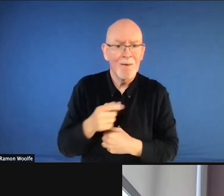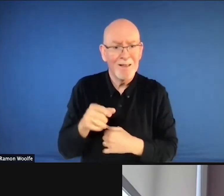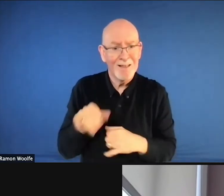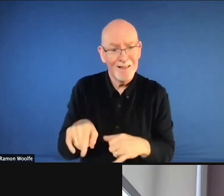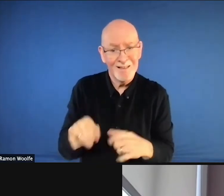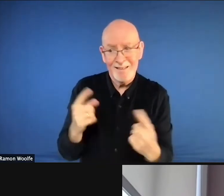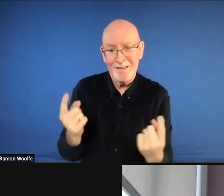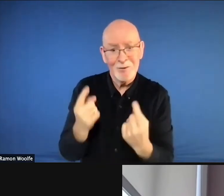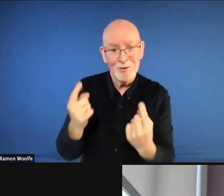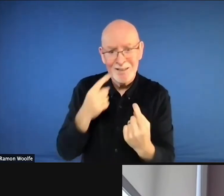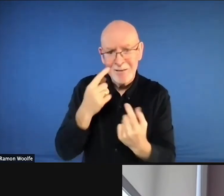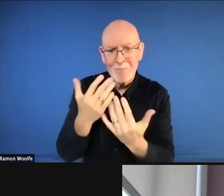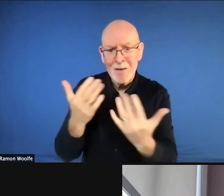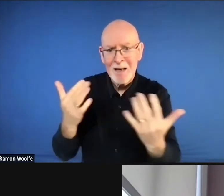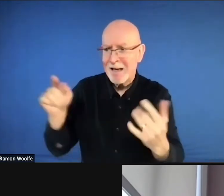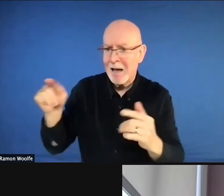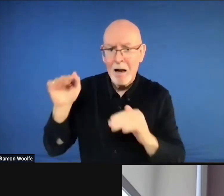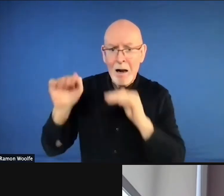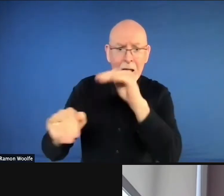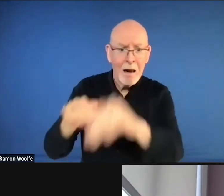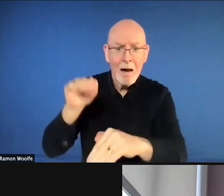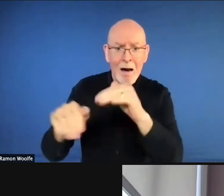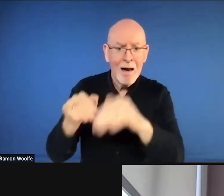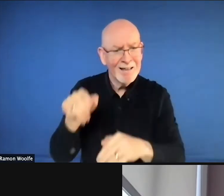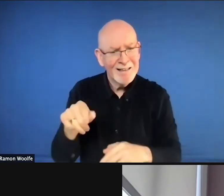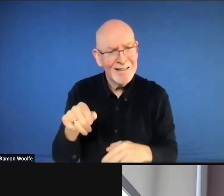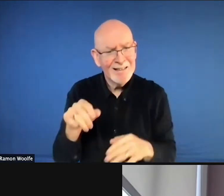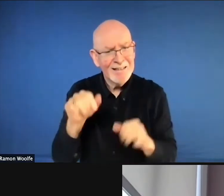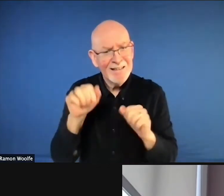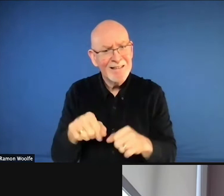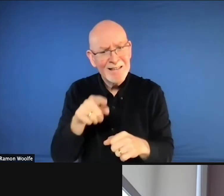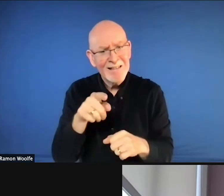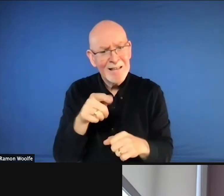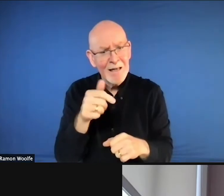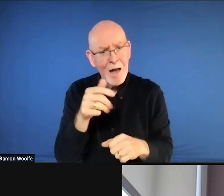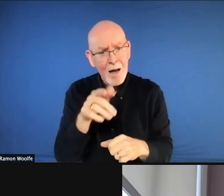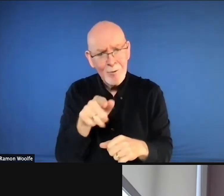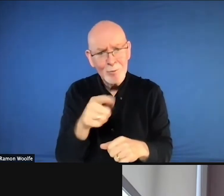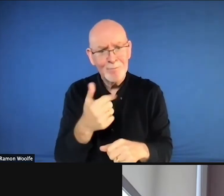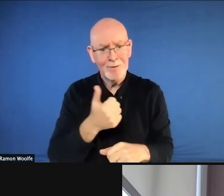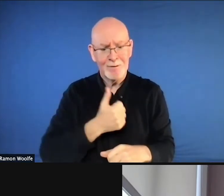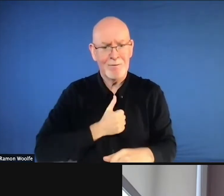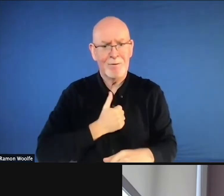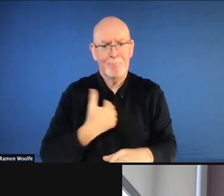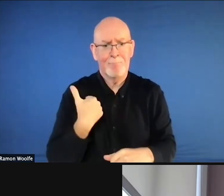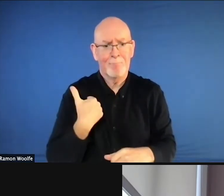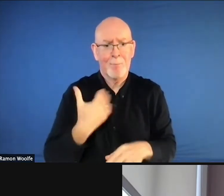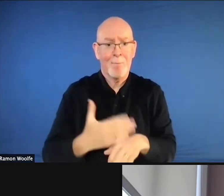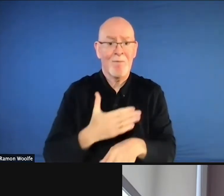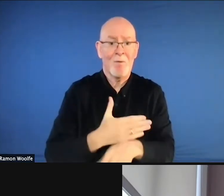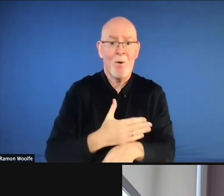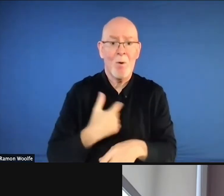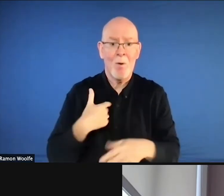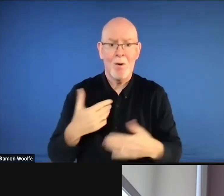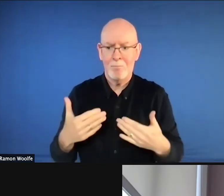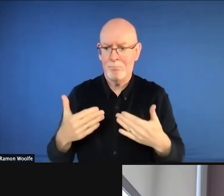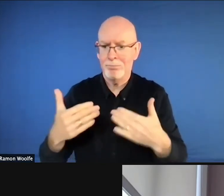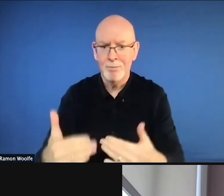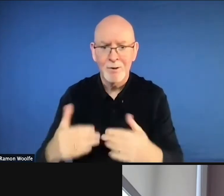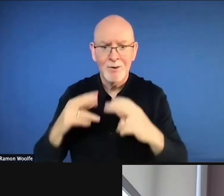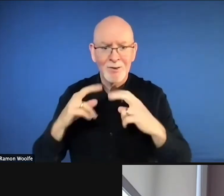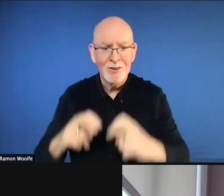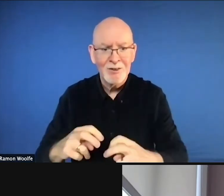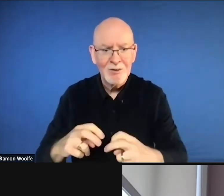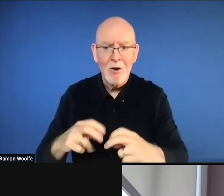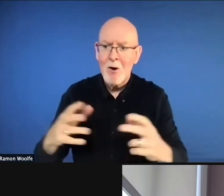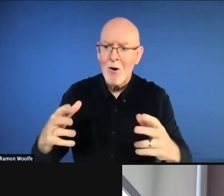particularly for research that's not necessarily linked to a change in assistance or living conditions of the